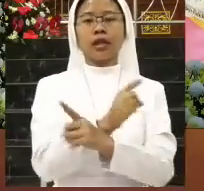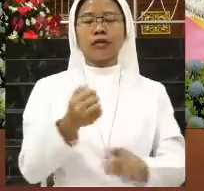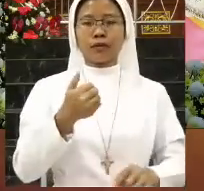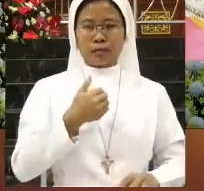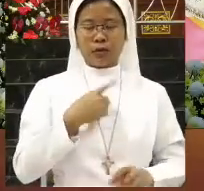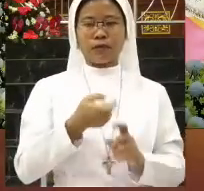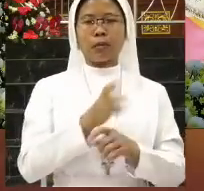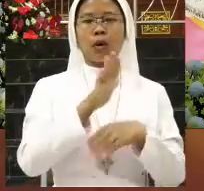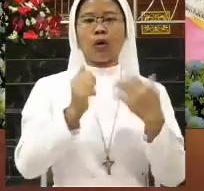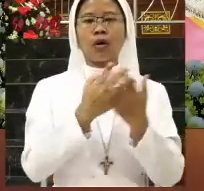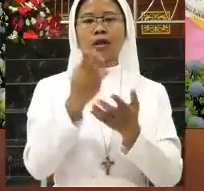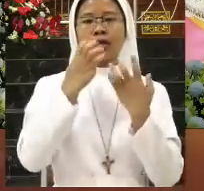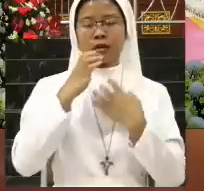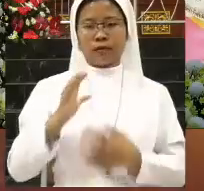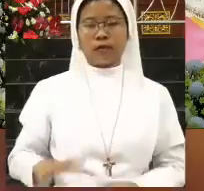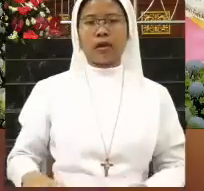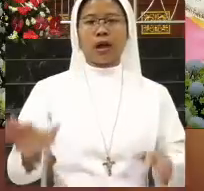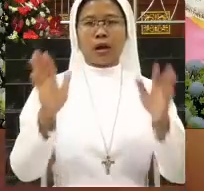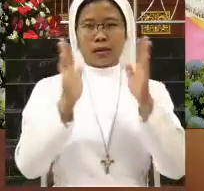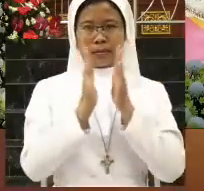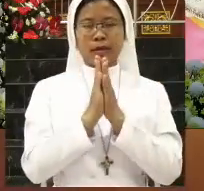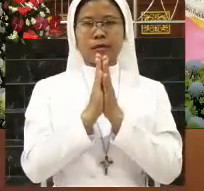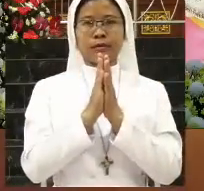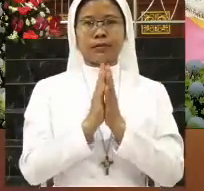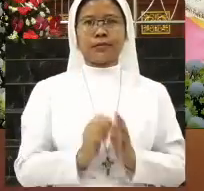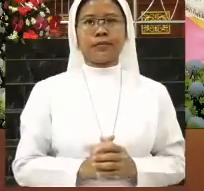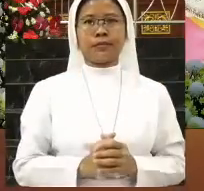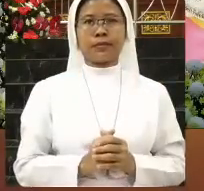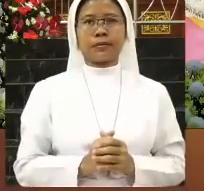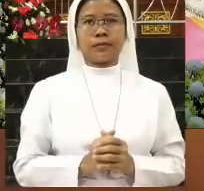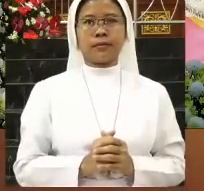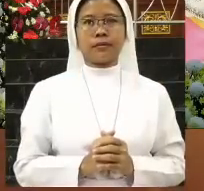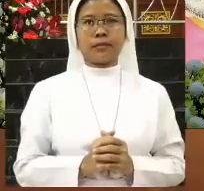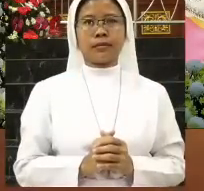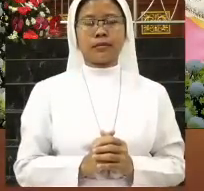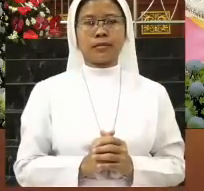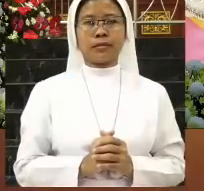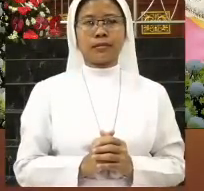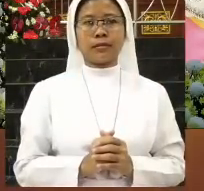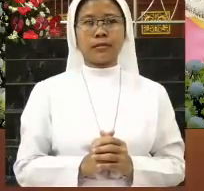deliver me from all evil. Amen.